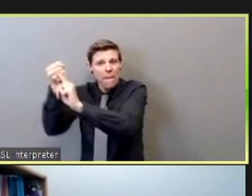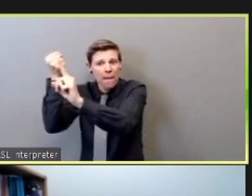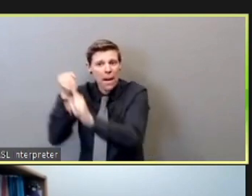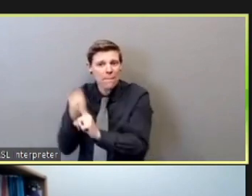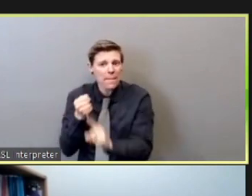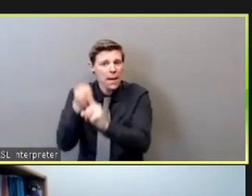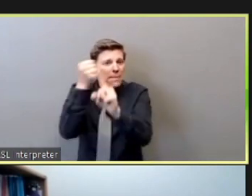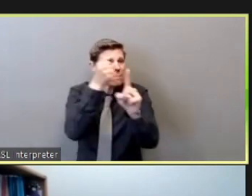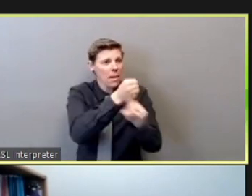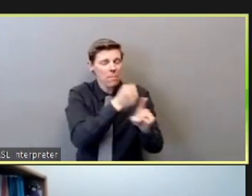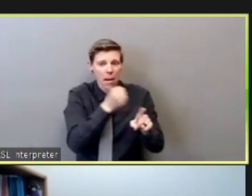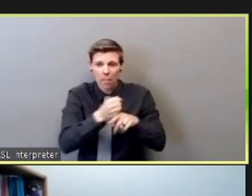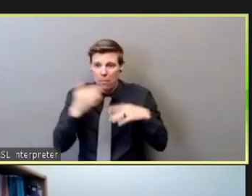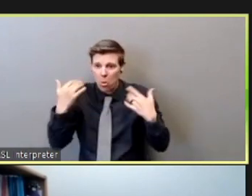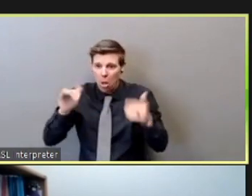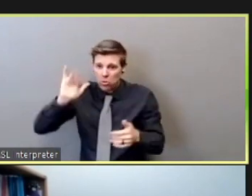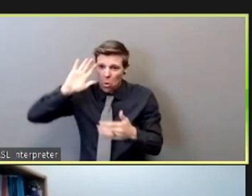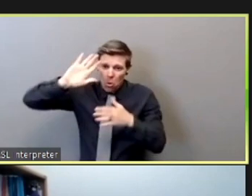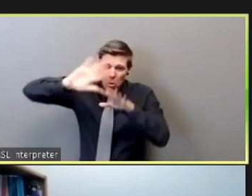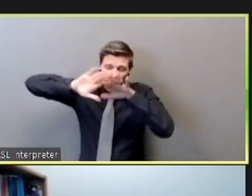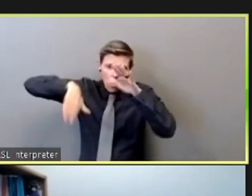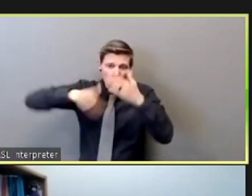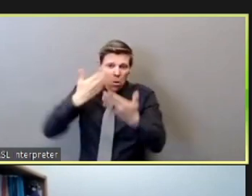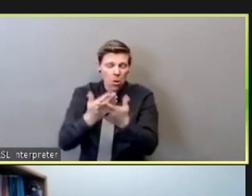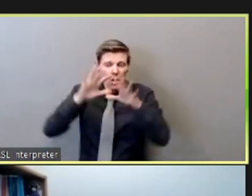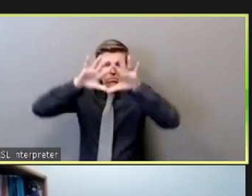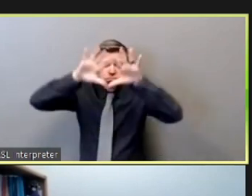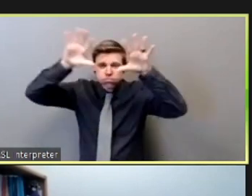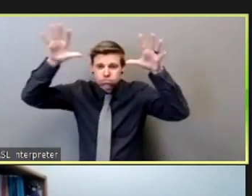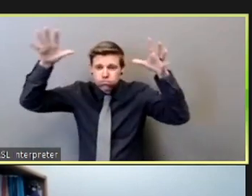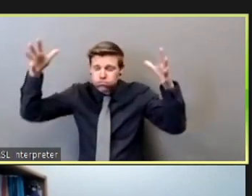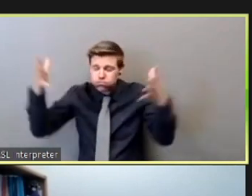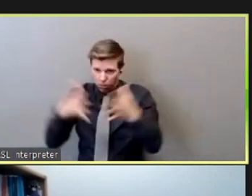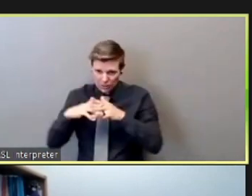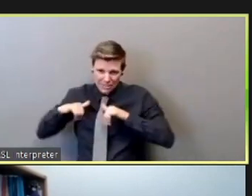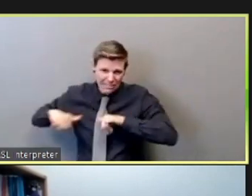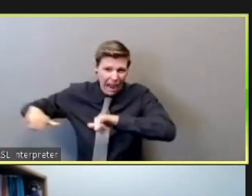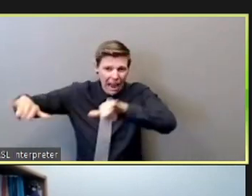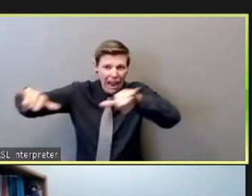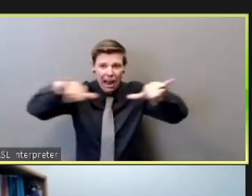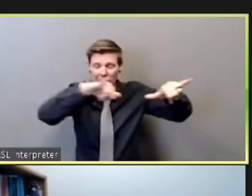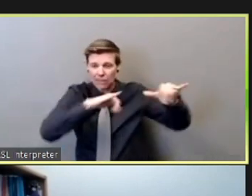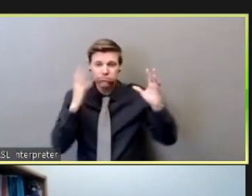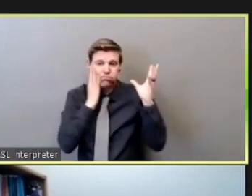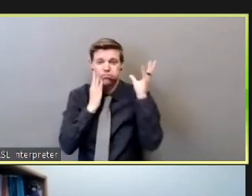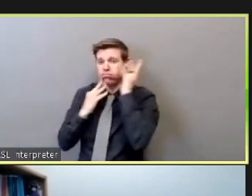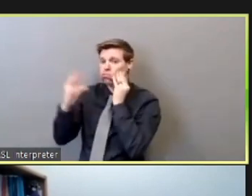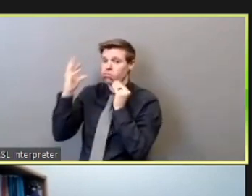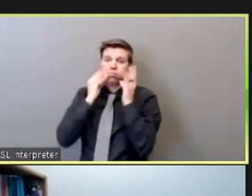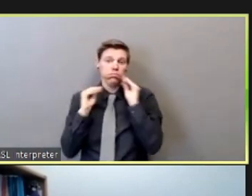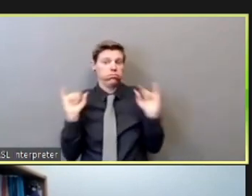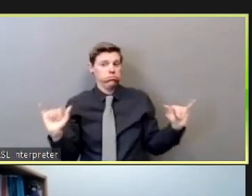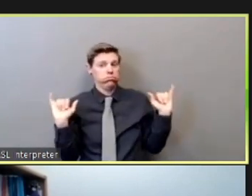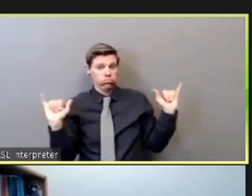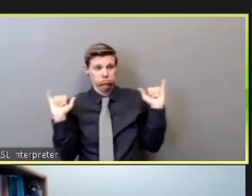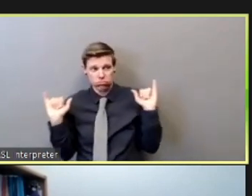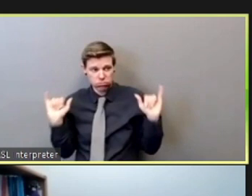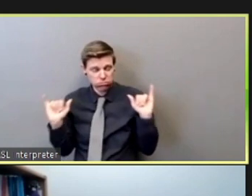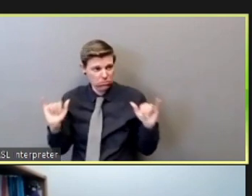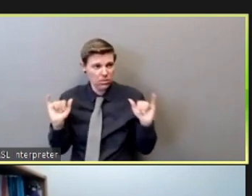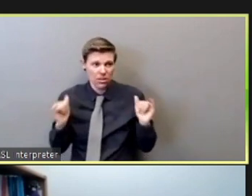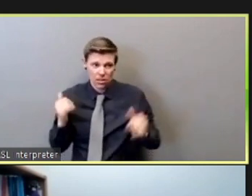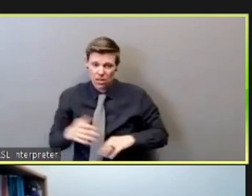action. So I guess I just wanted to pause at this moment just to say we've all been affected by the pandemic here